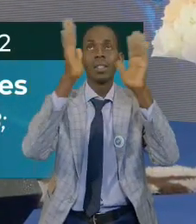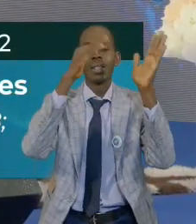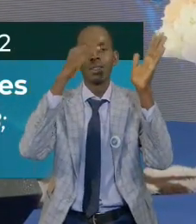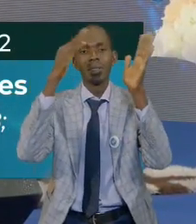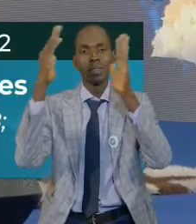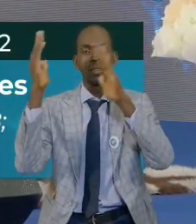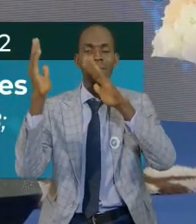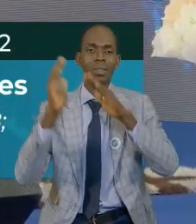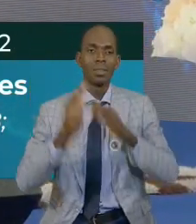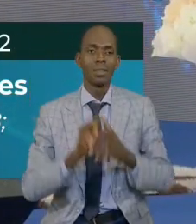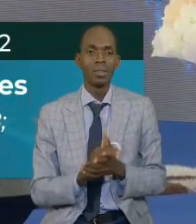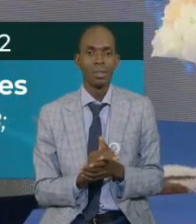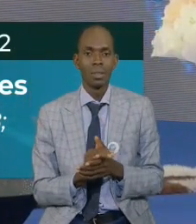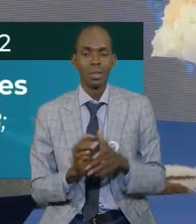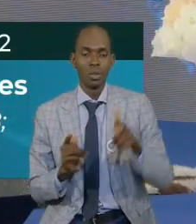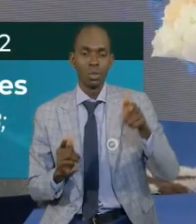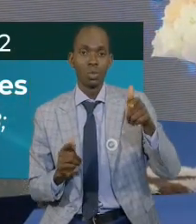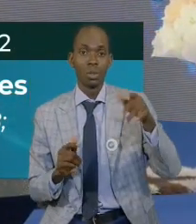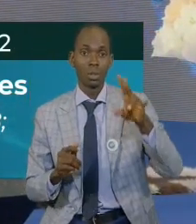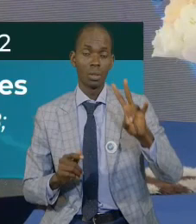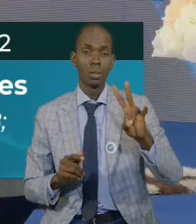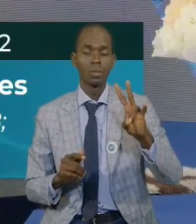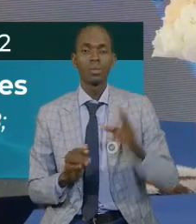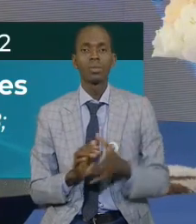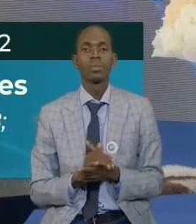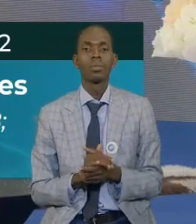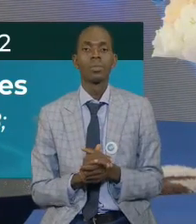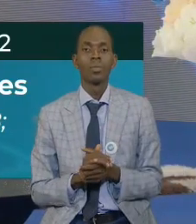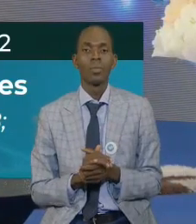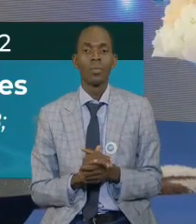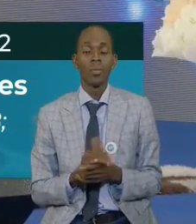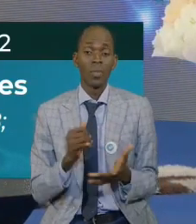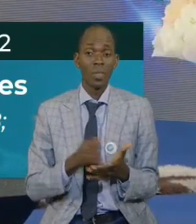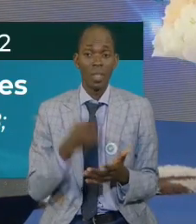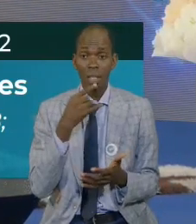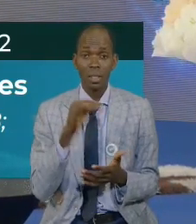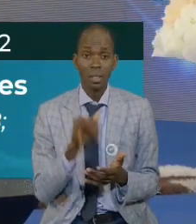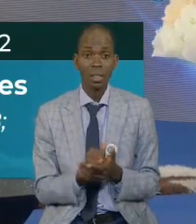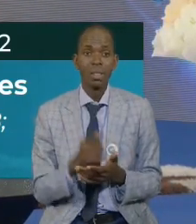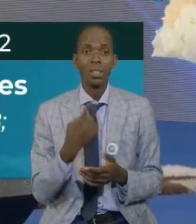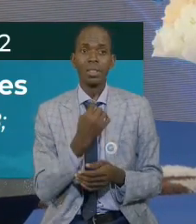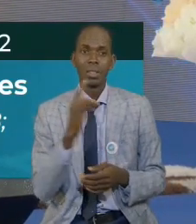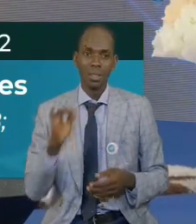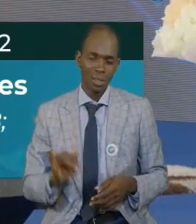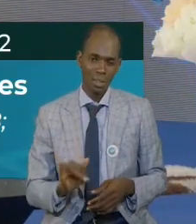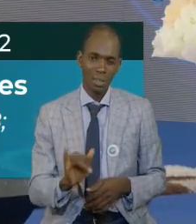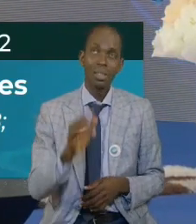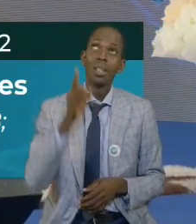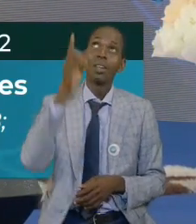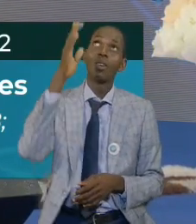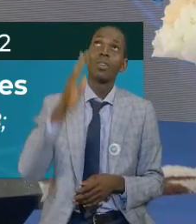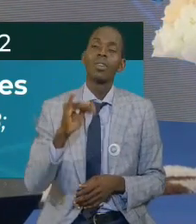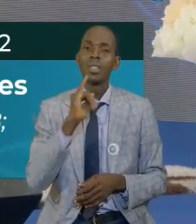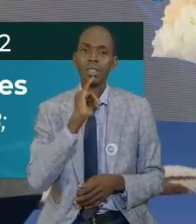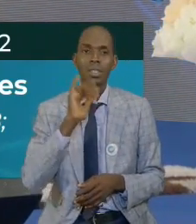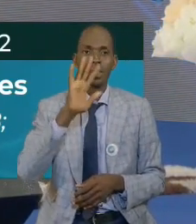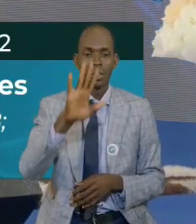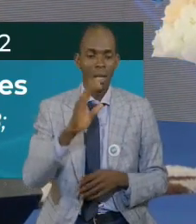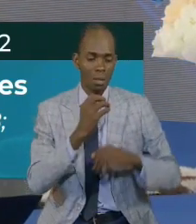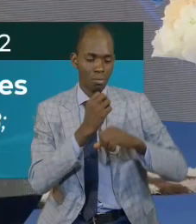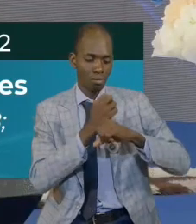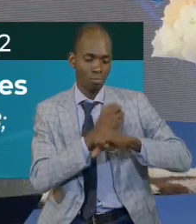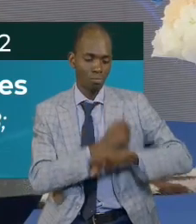verse 27 it says the Eternal God Is by Refuge